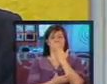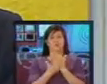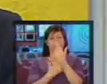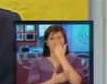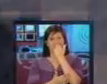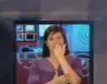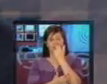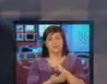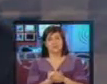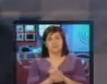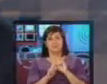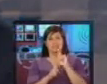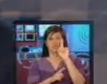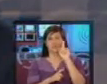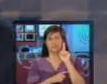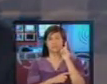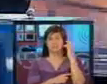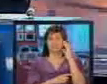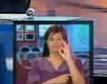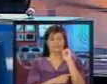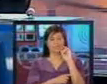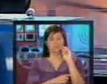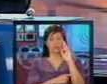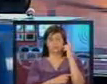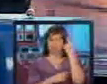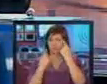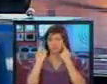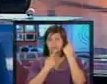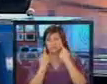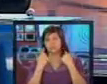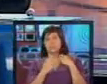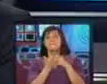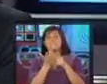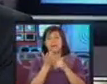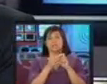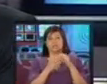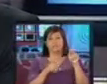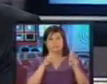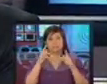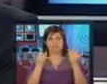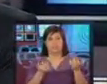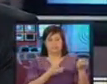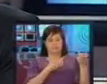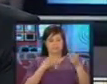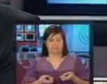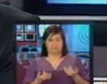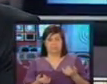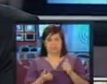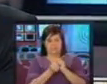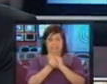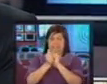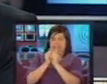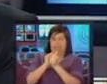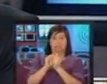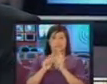Oh, it was a good joke. Well, I think one factor to consider here is it's part of the generation ship also, and he's addressing